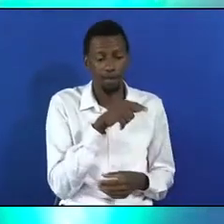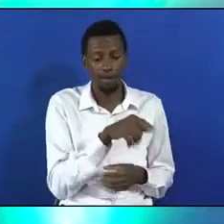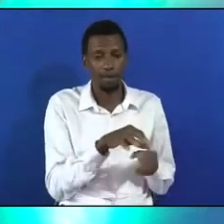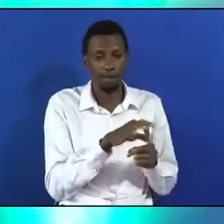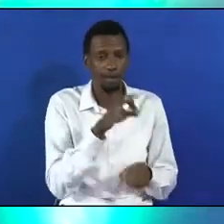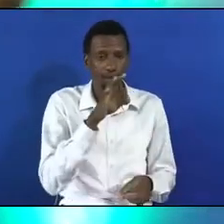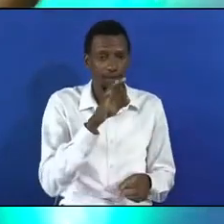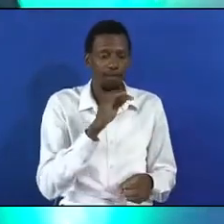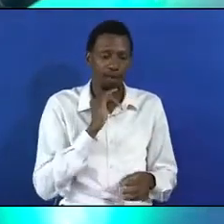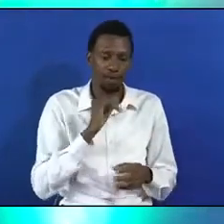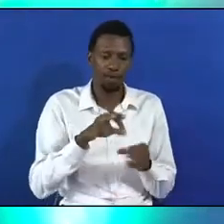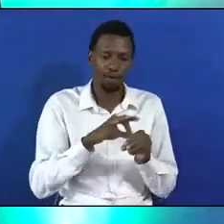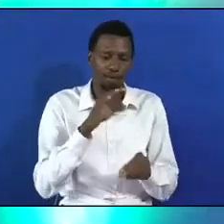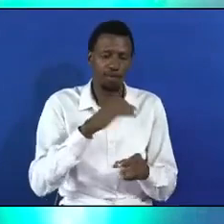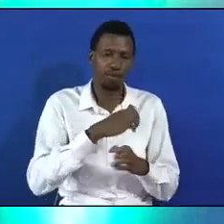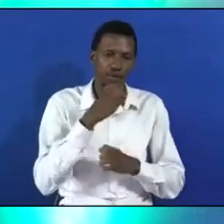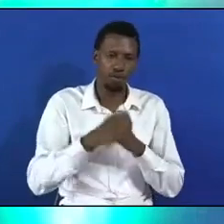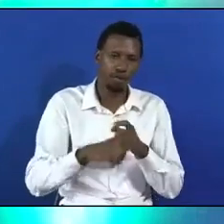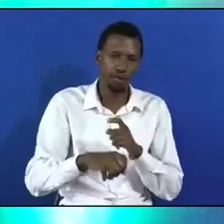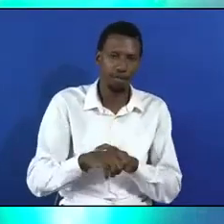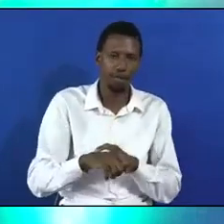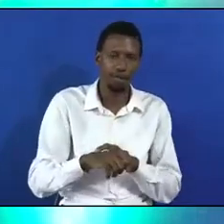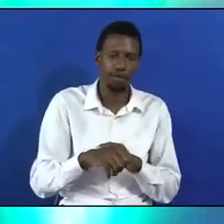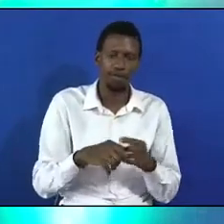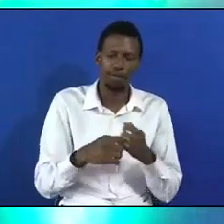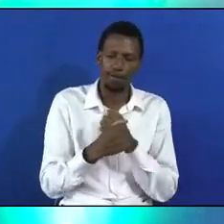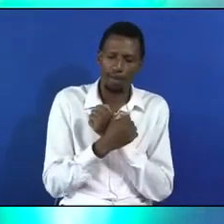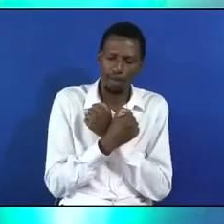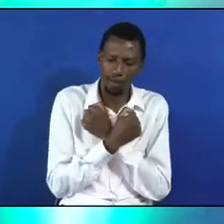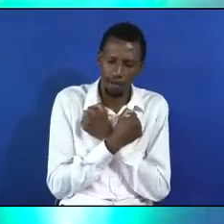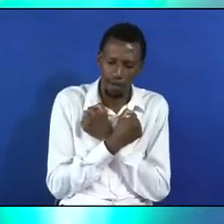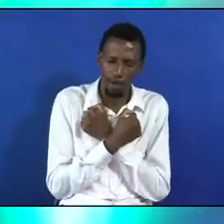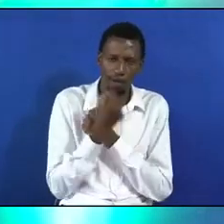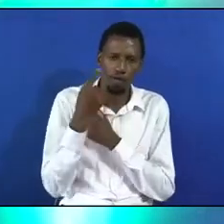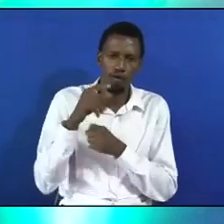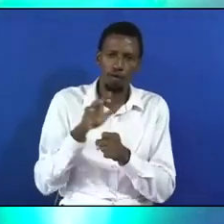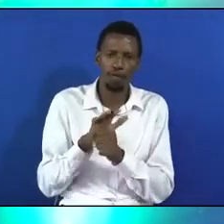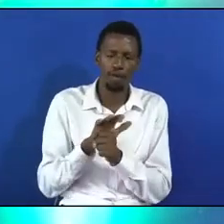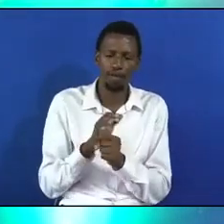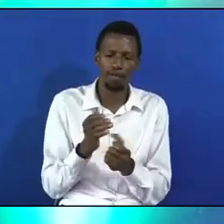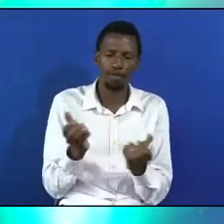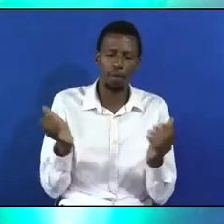spirit of the end time. The love of many has departed from us.